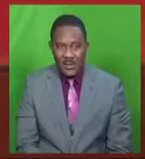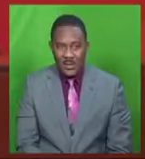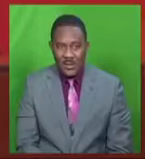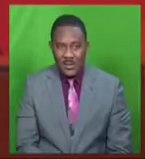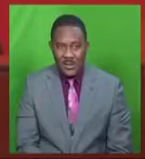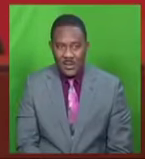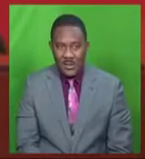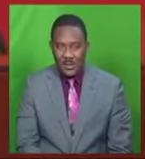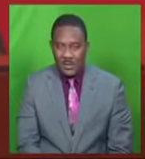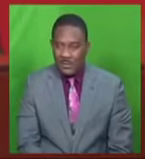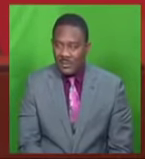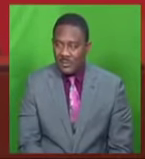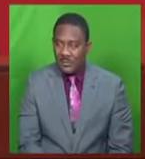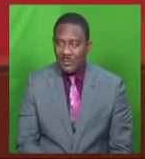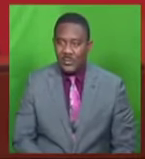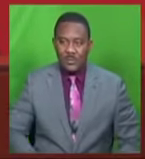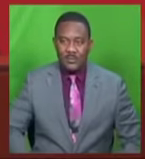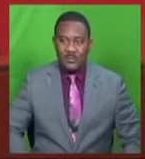Andrew Chuete.